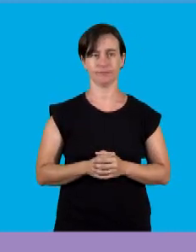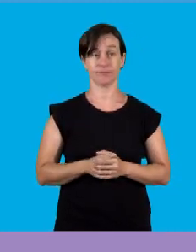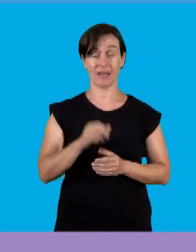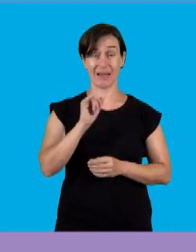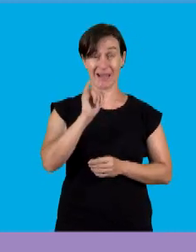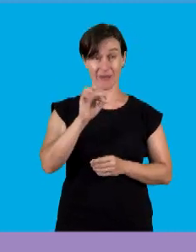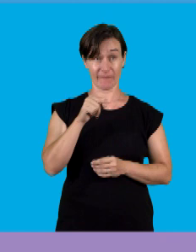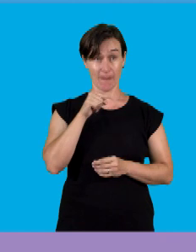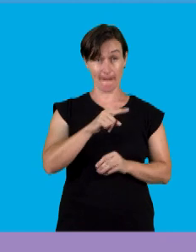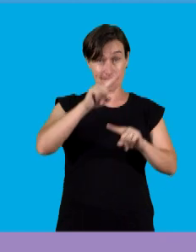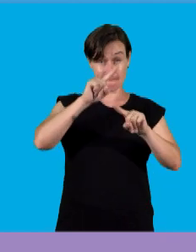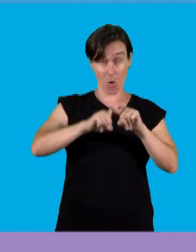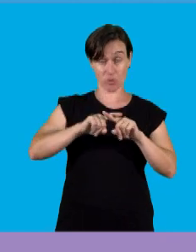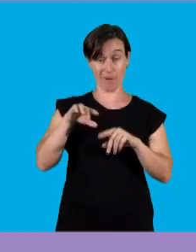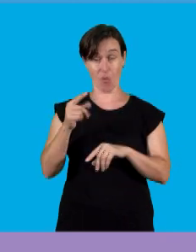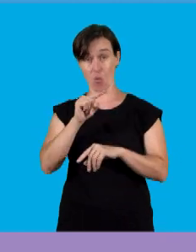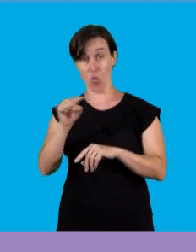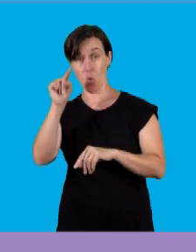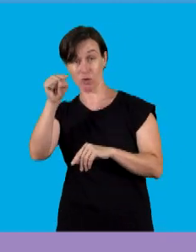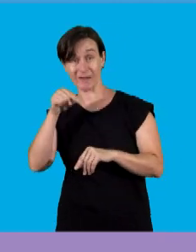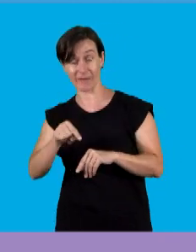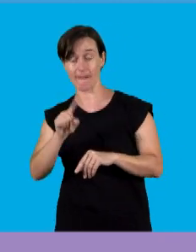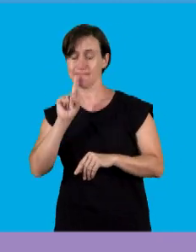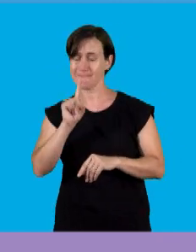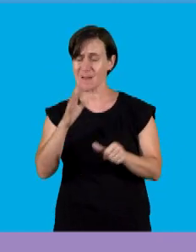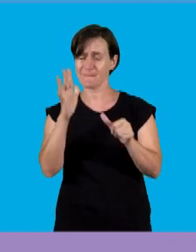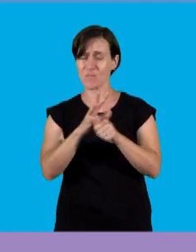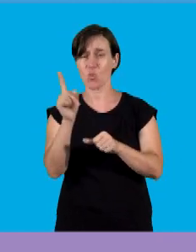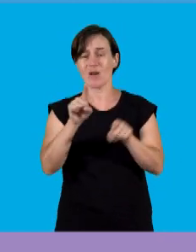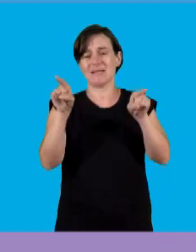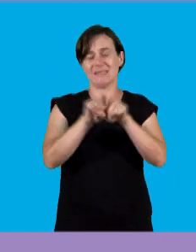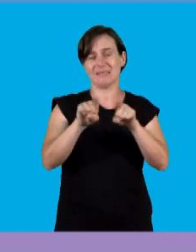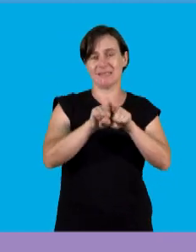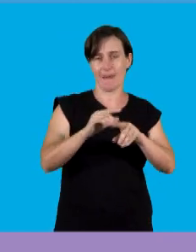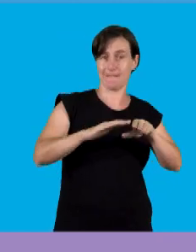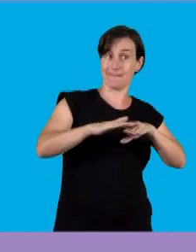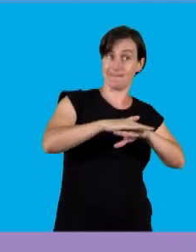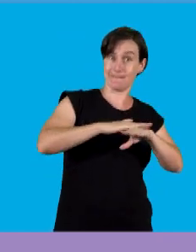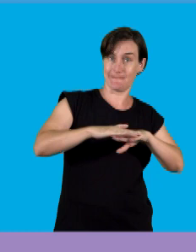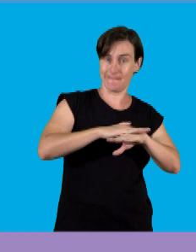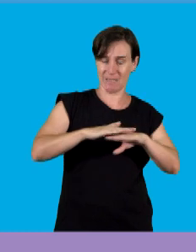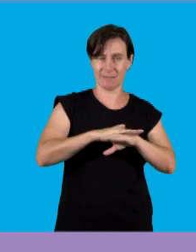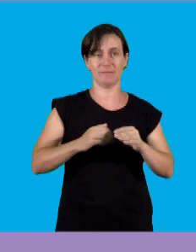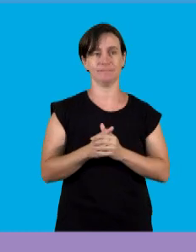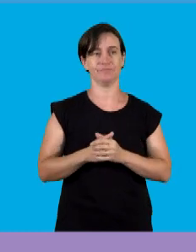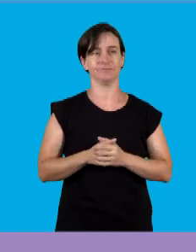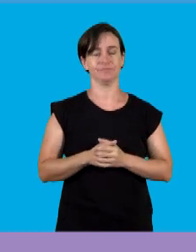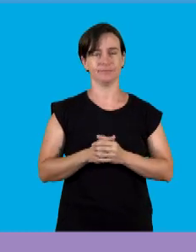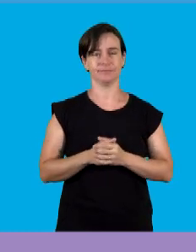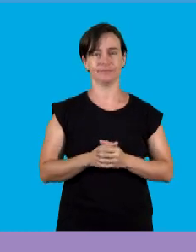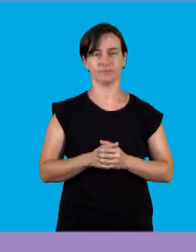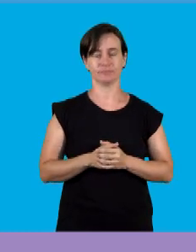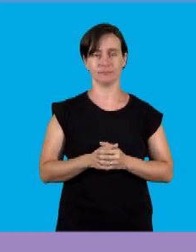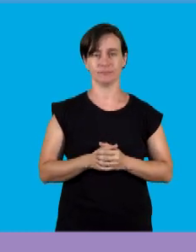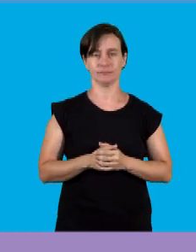when we are multiplying and dividing, we are looking for the same base. So we are going to look for